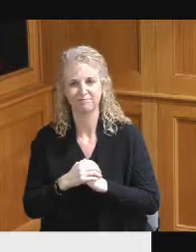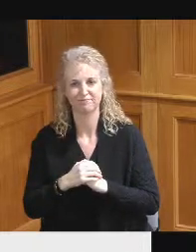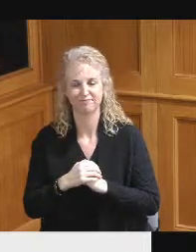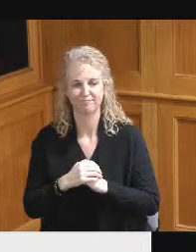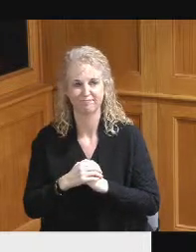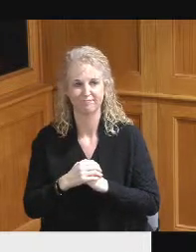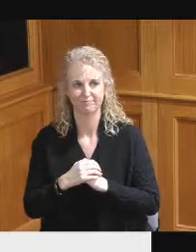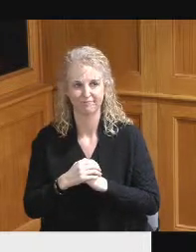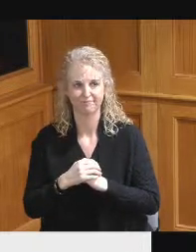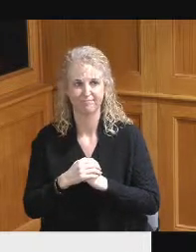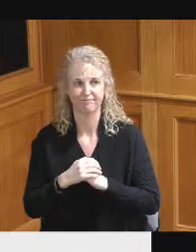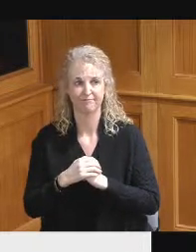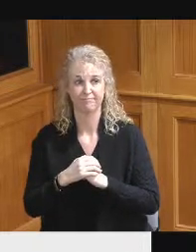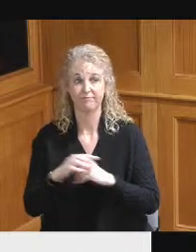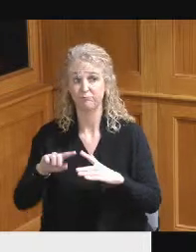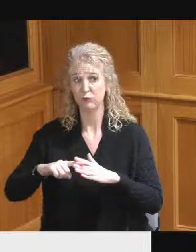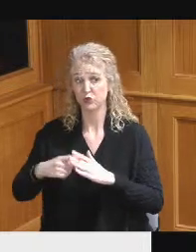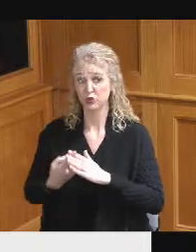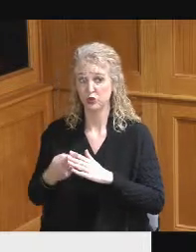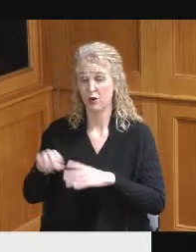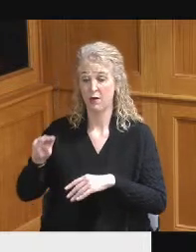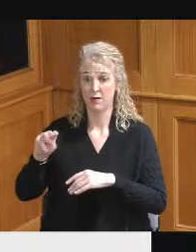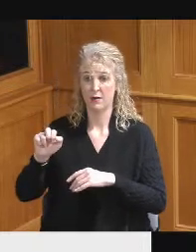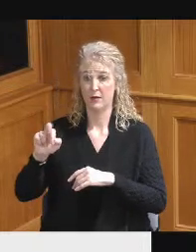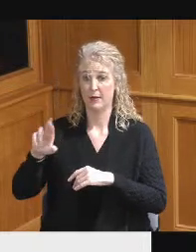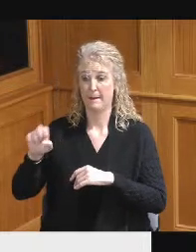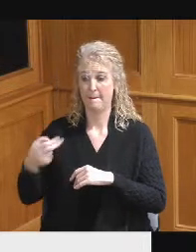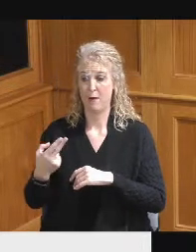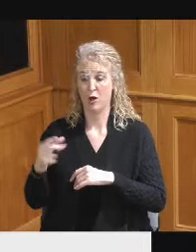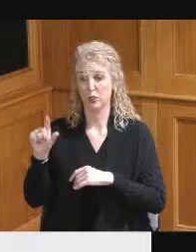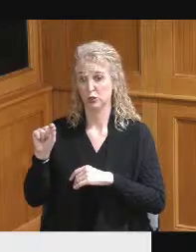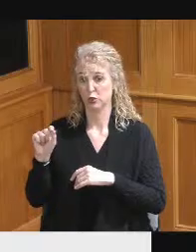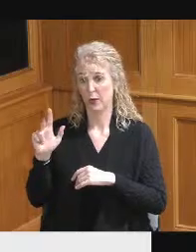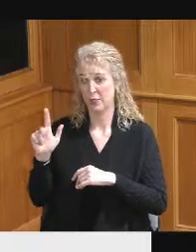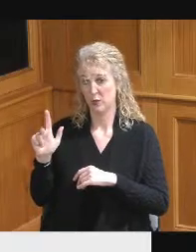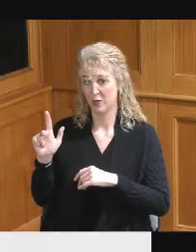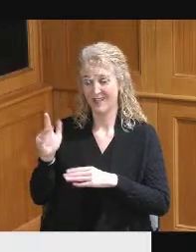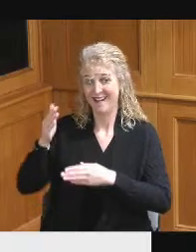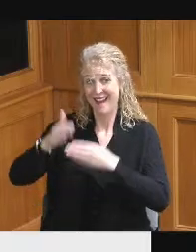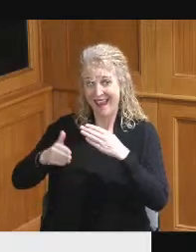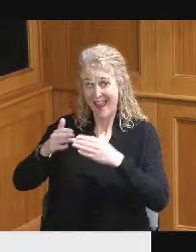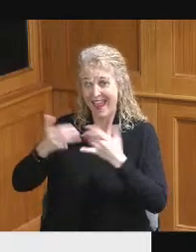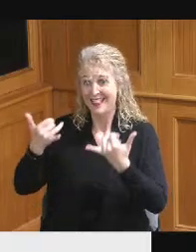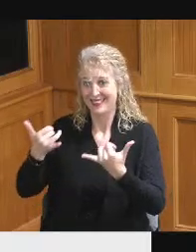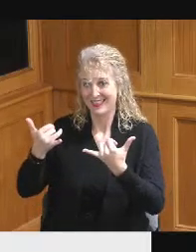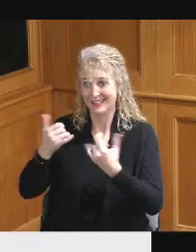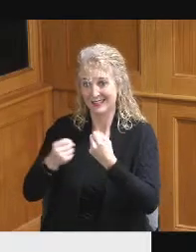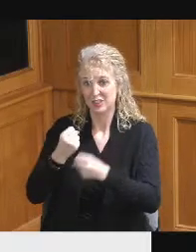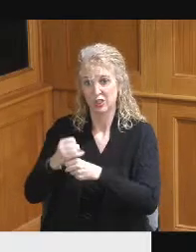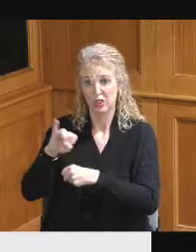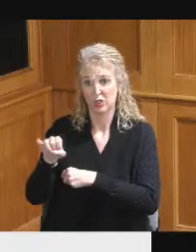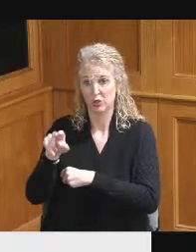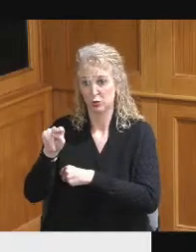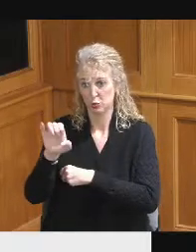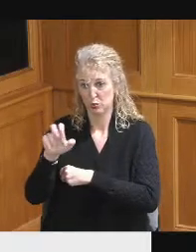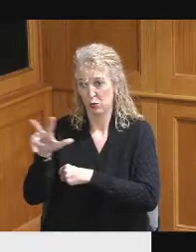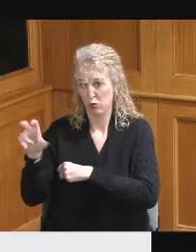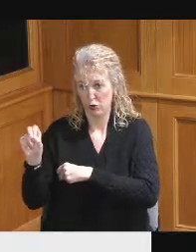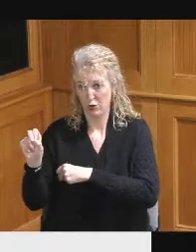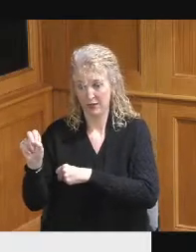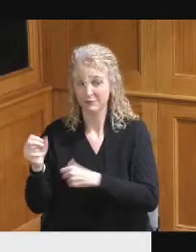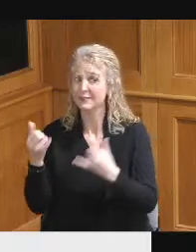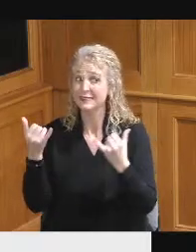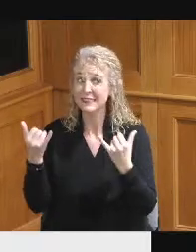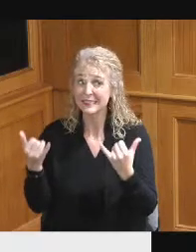execute this project. It started in March of 2023, and it will end June of this year. And now I'd